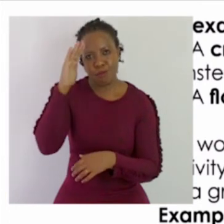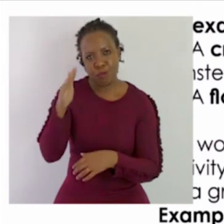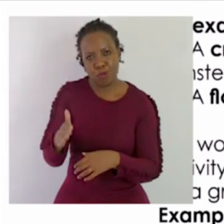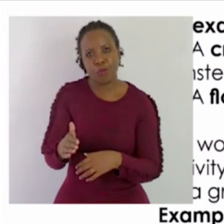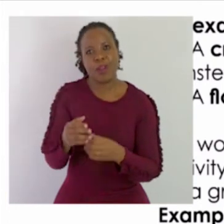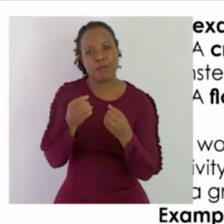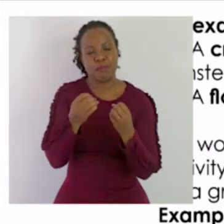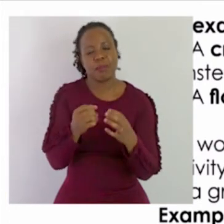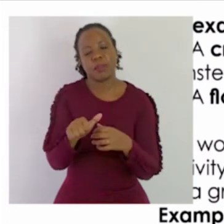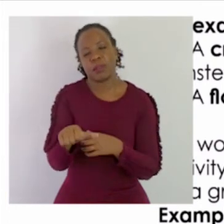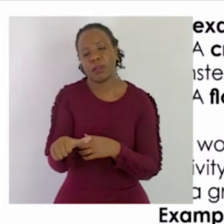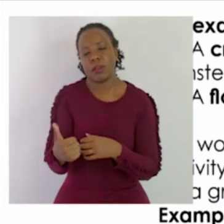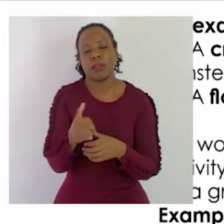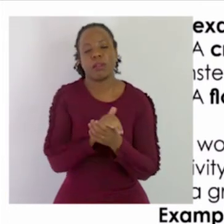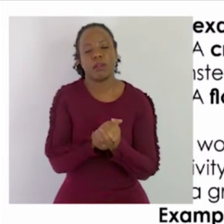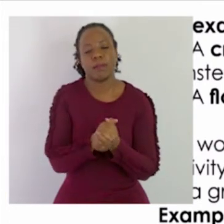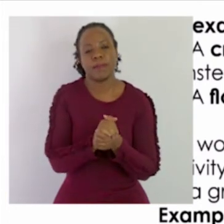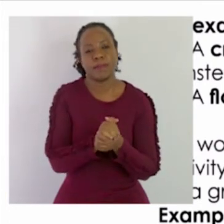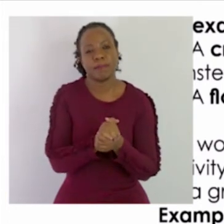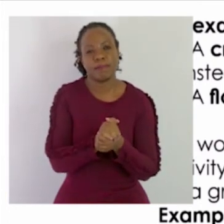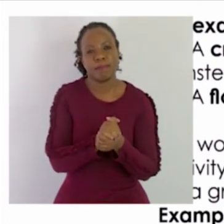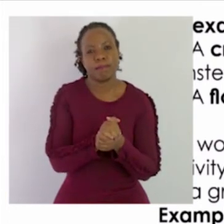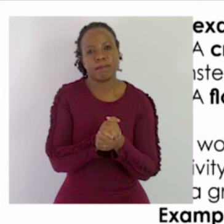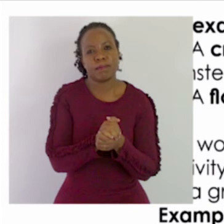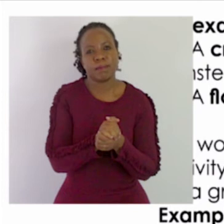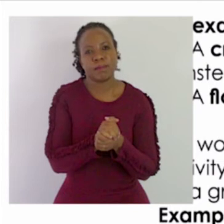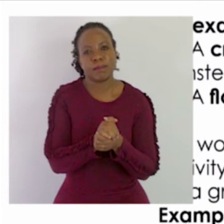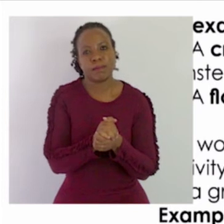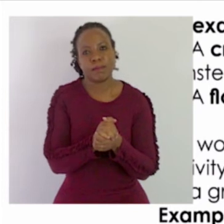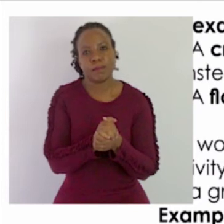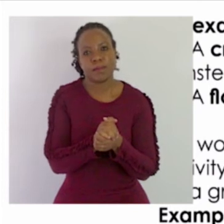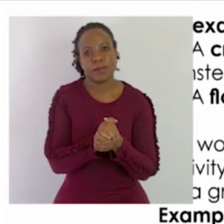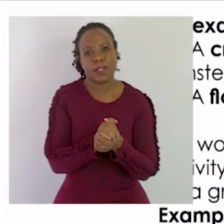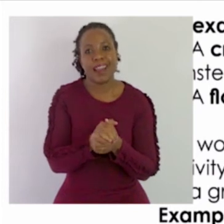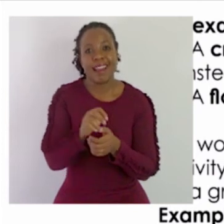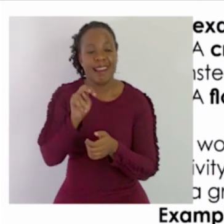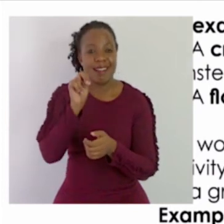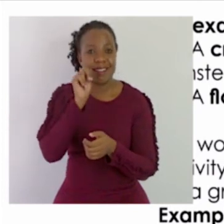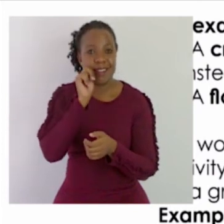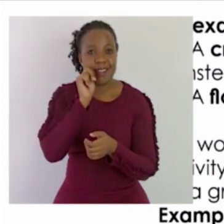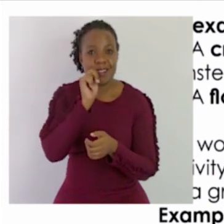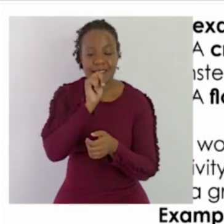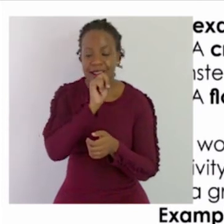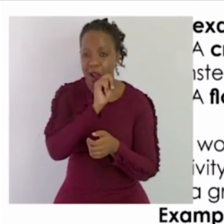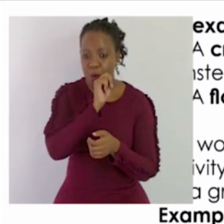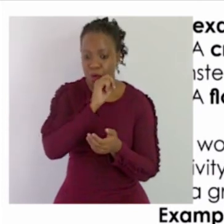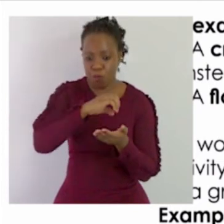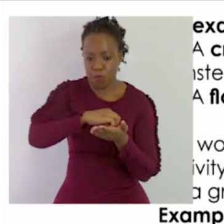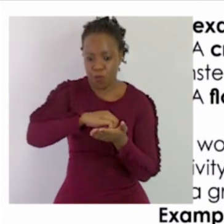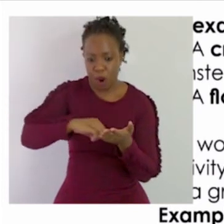We can use the collective noun without using the noun to which it